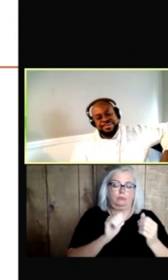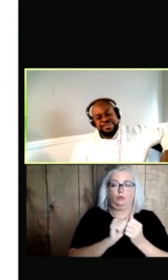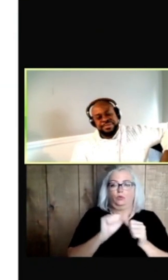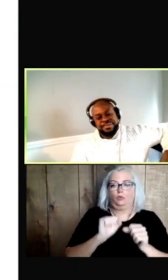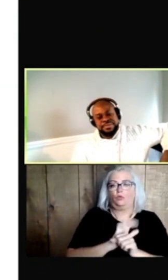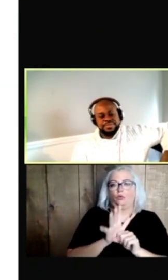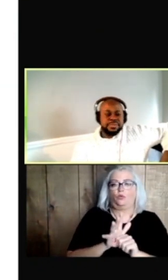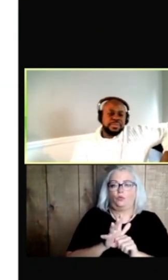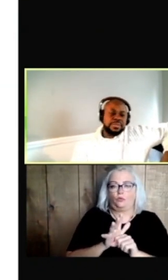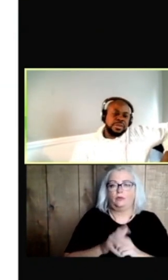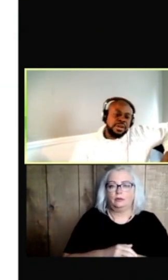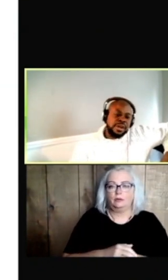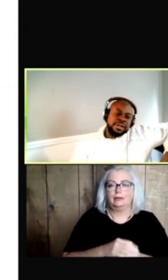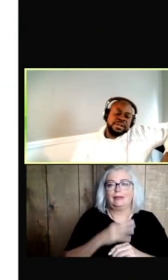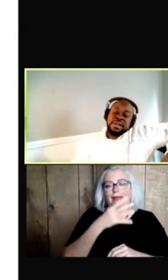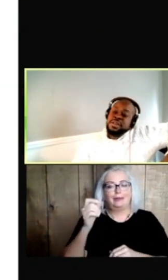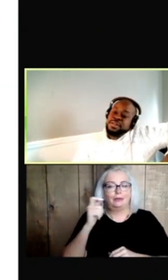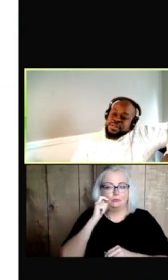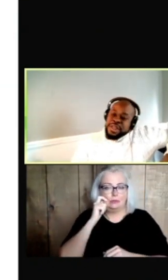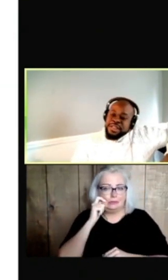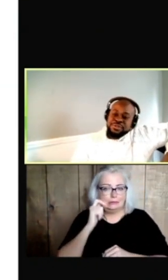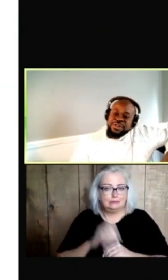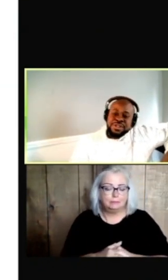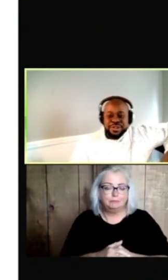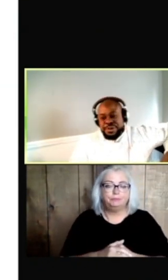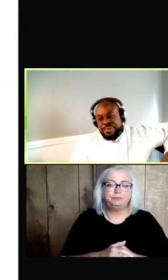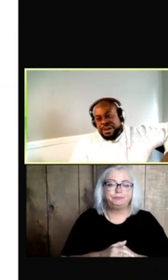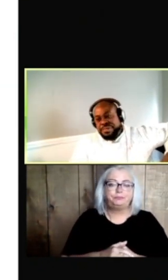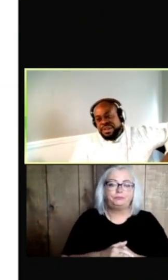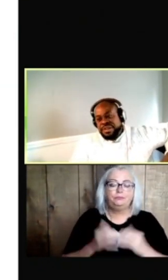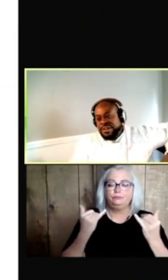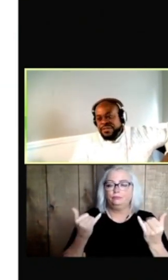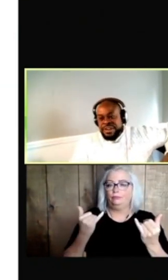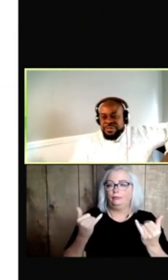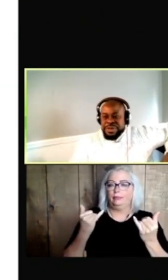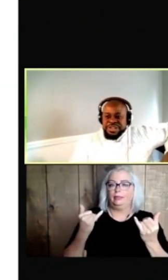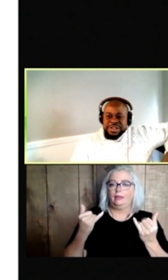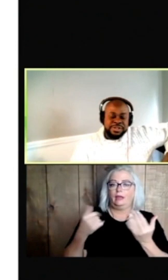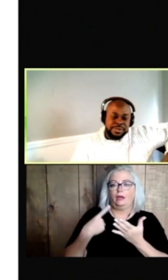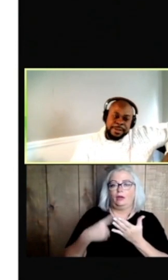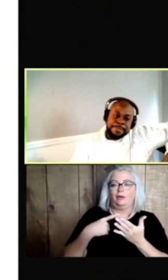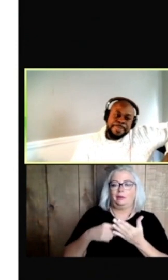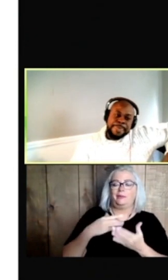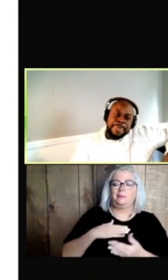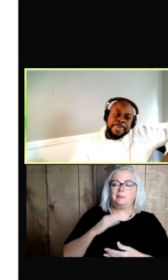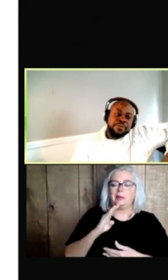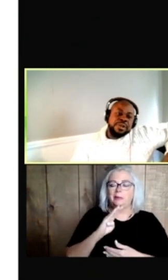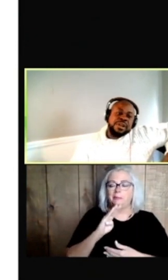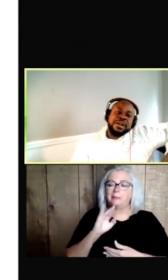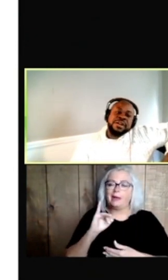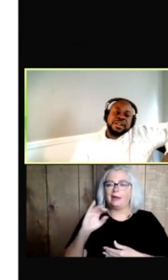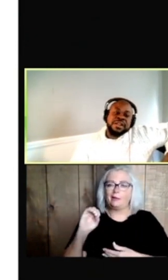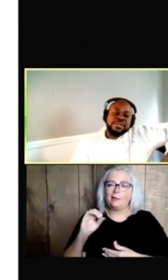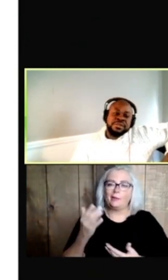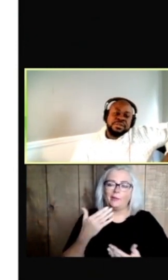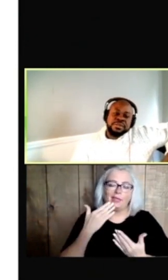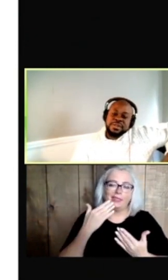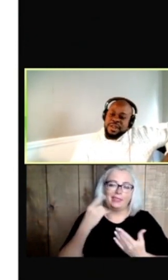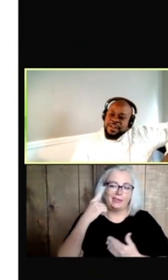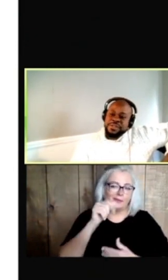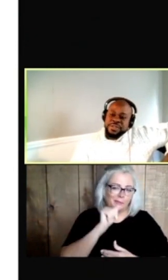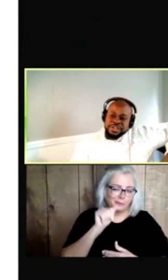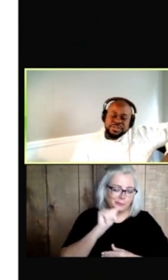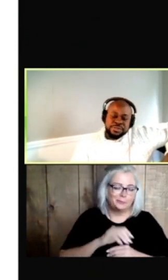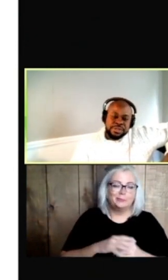please. All right, so now that I've talked a little bit about me, thank you for giving me a chance to do that. I want to now get